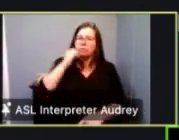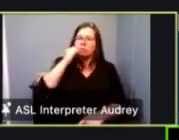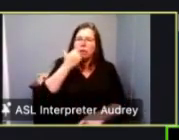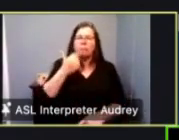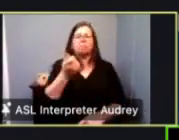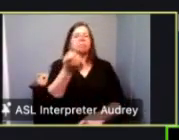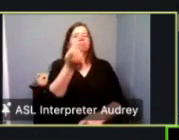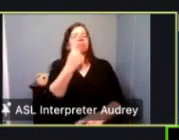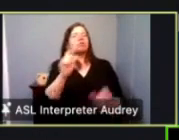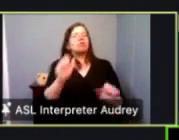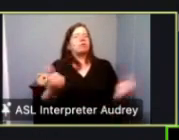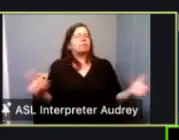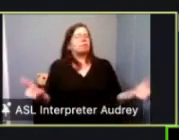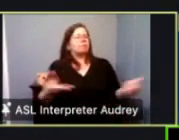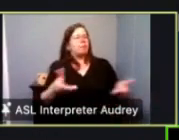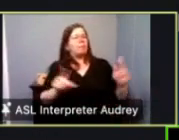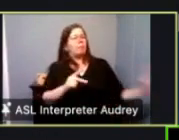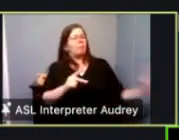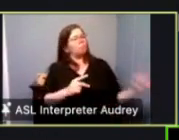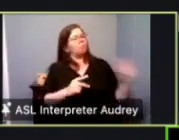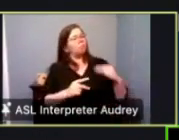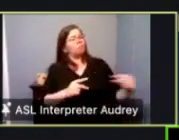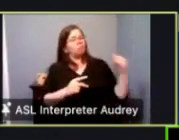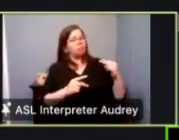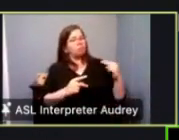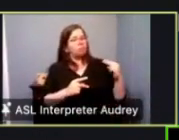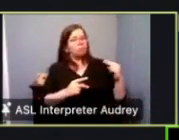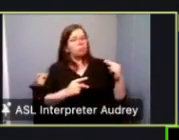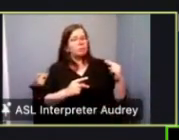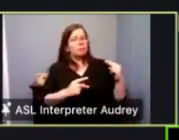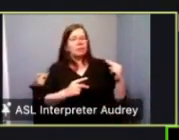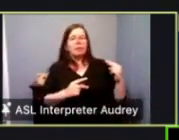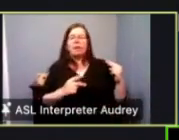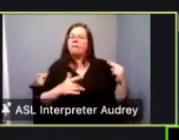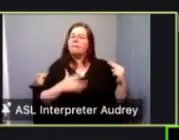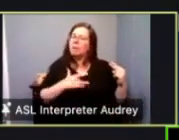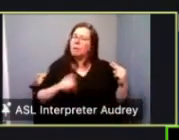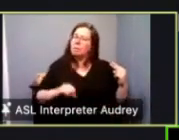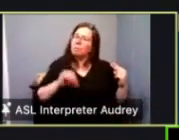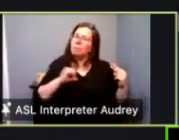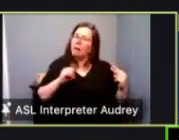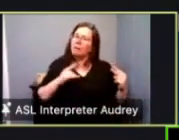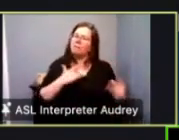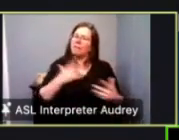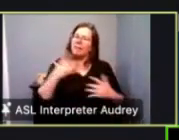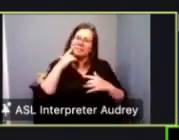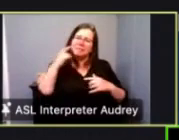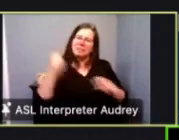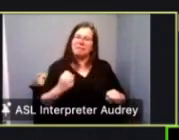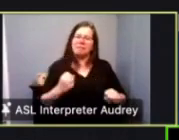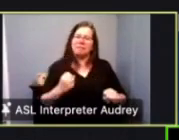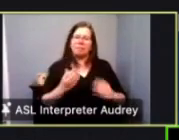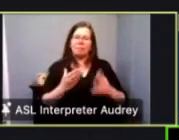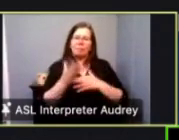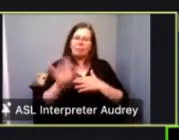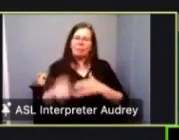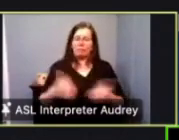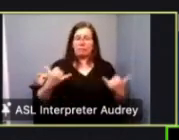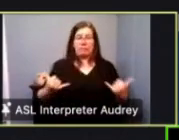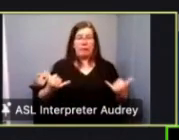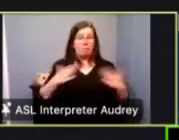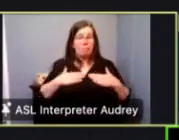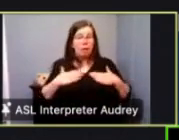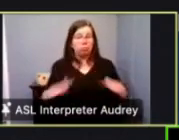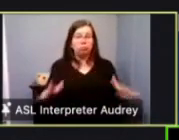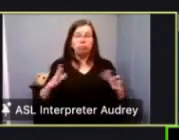that I could invite people to stare on my own terms and find pride, confidence, and empowerment in that. Now, dressing like this is